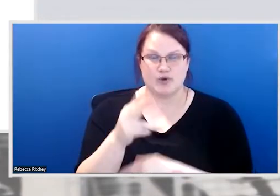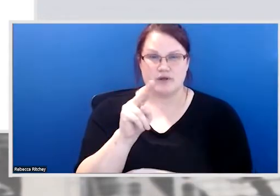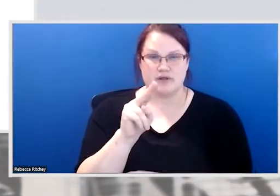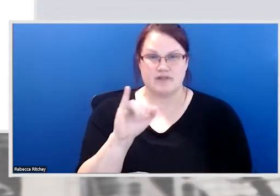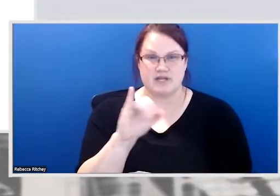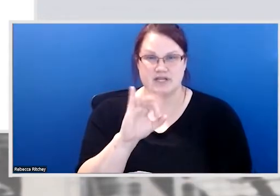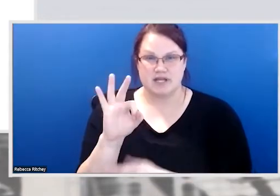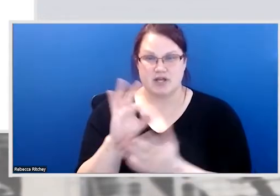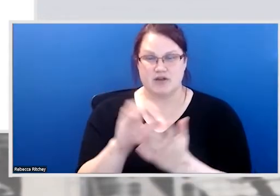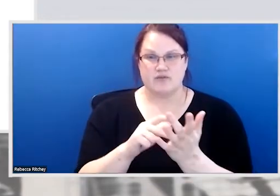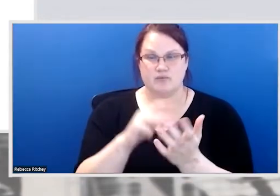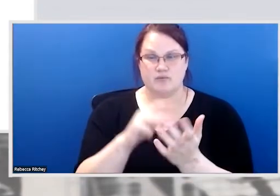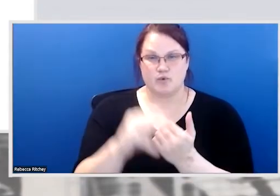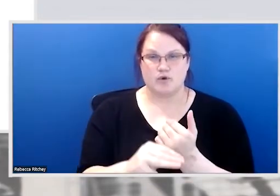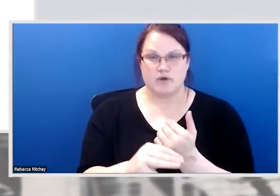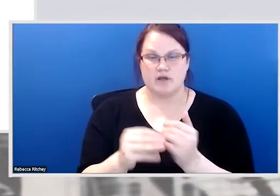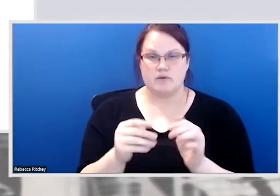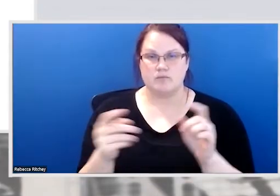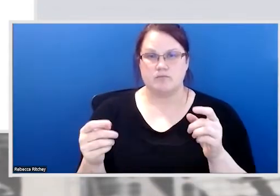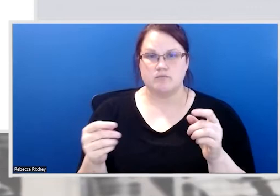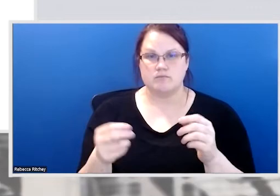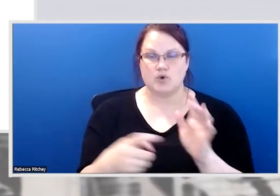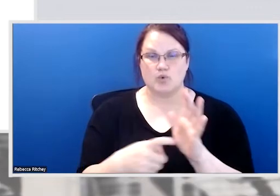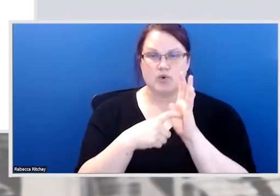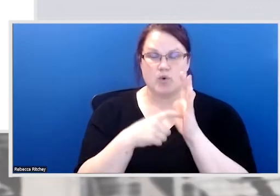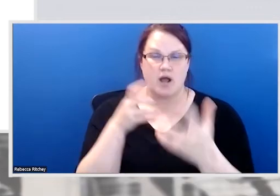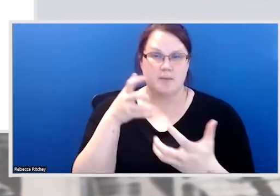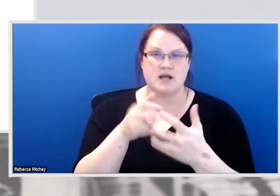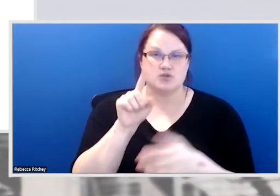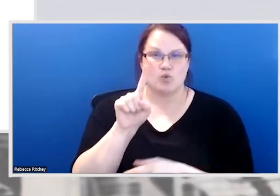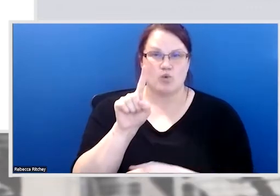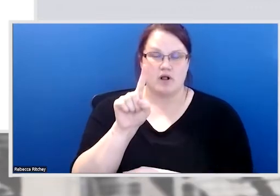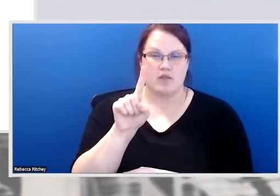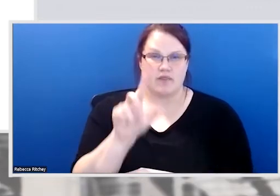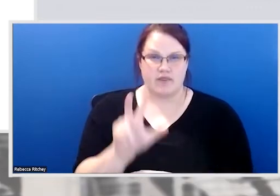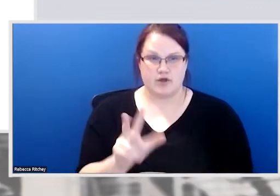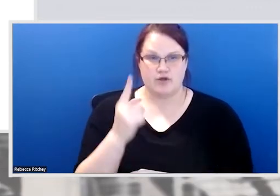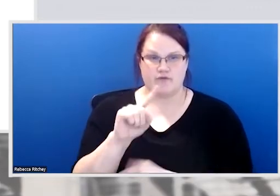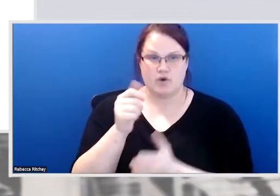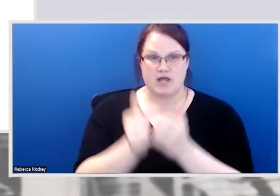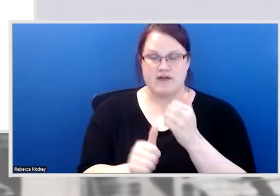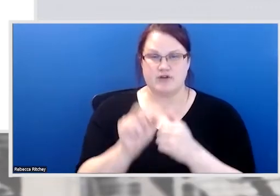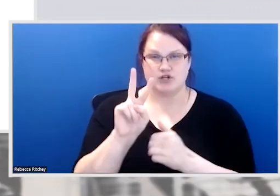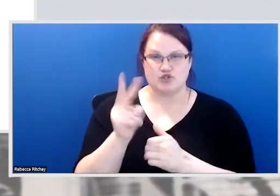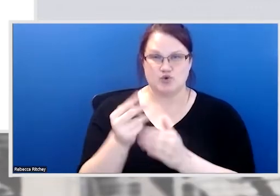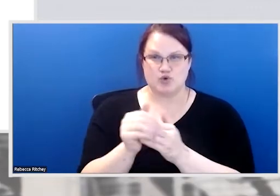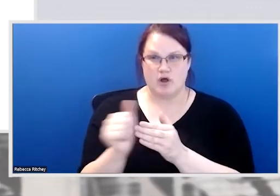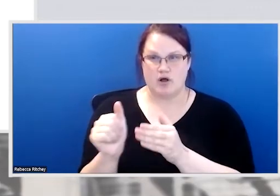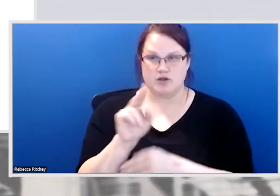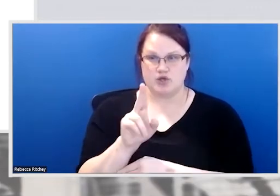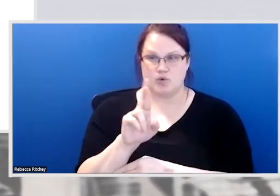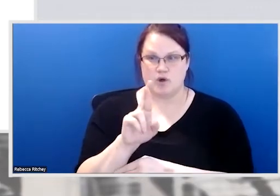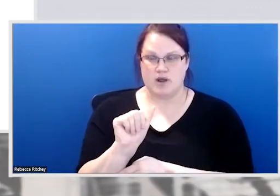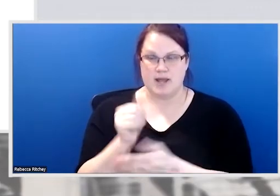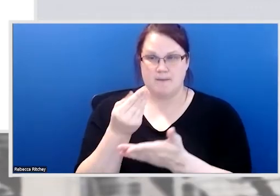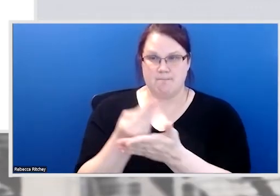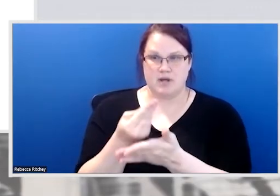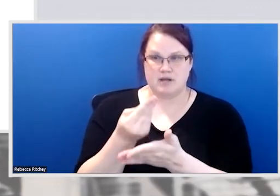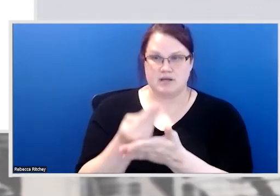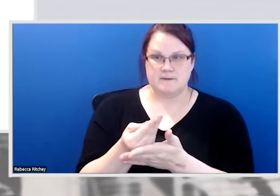require a match of 1/3, basically. For every $2 of URA funds,